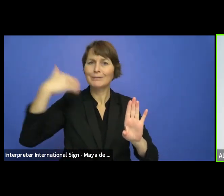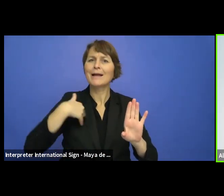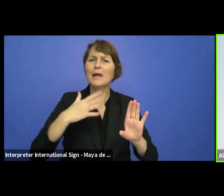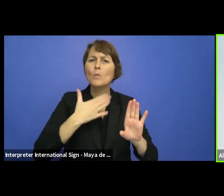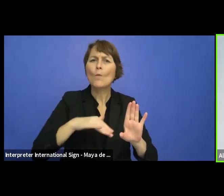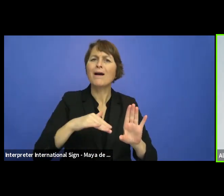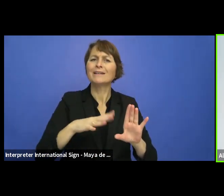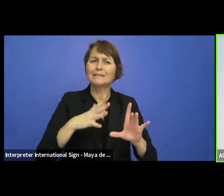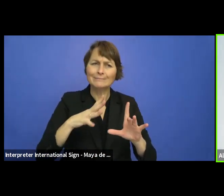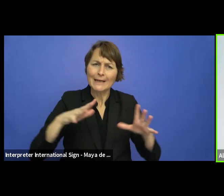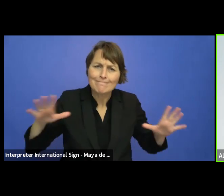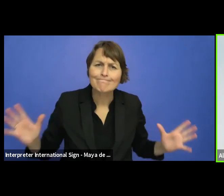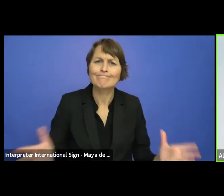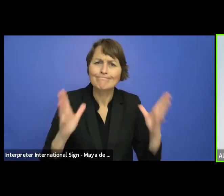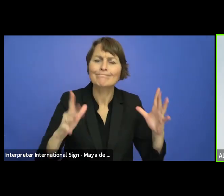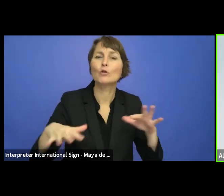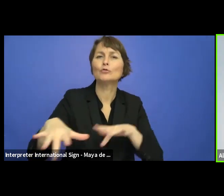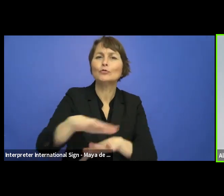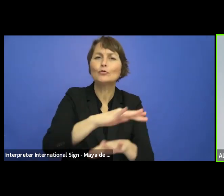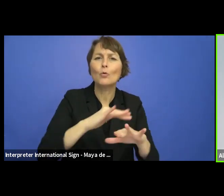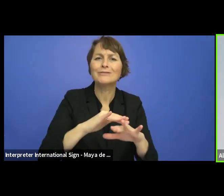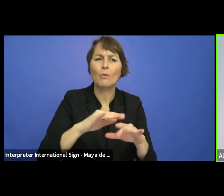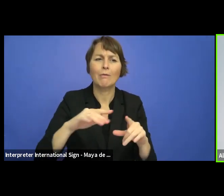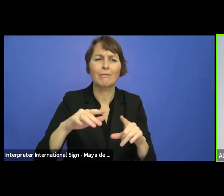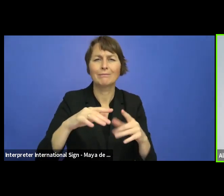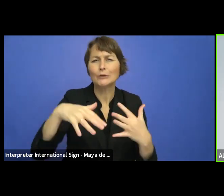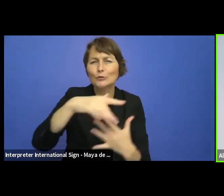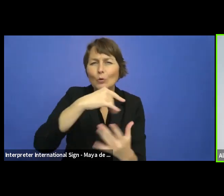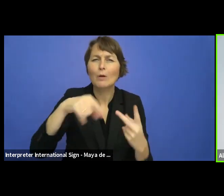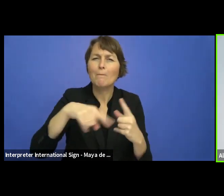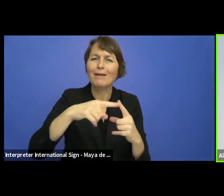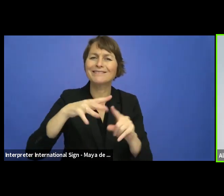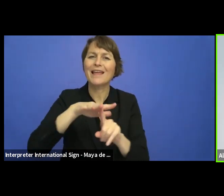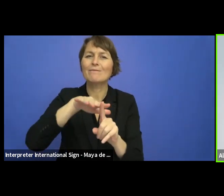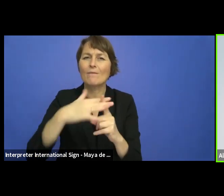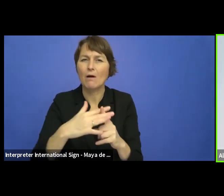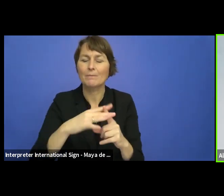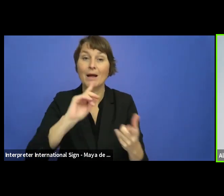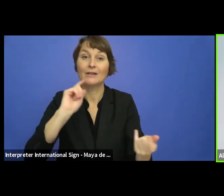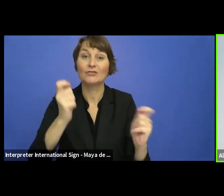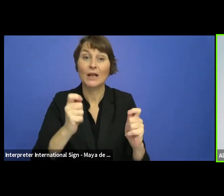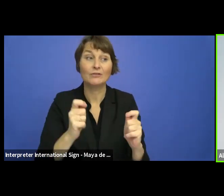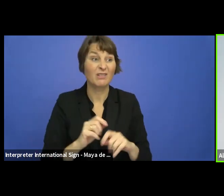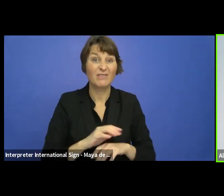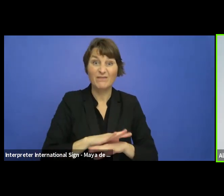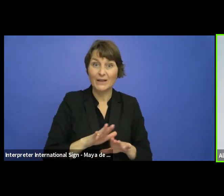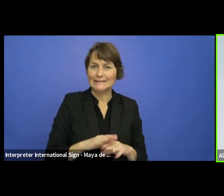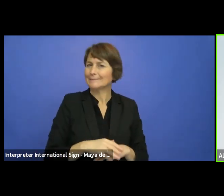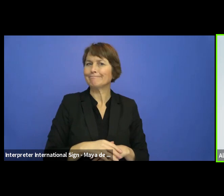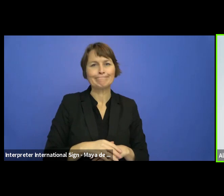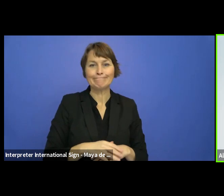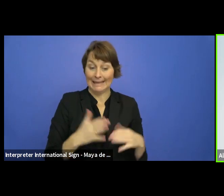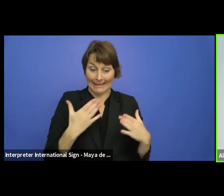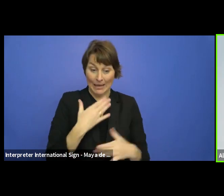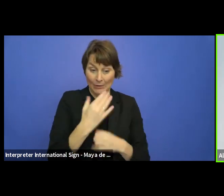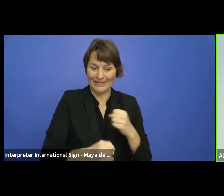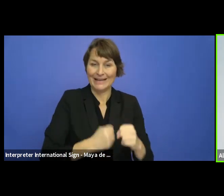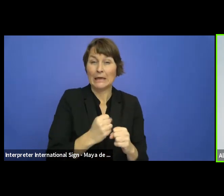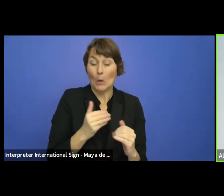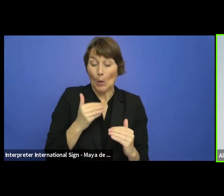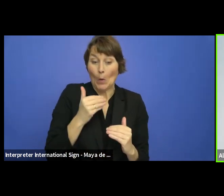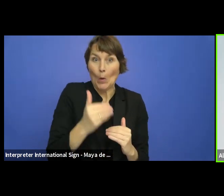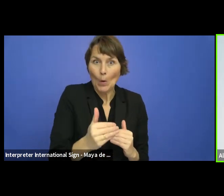change, but it is nowhere near enough. This year, in the run up to the next climate talks, the most